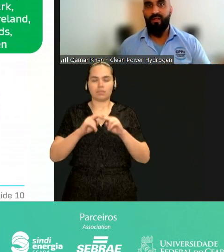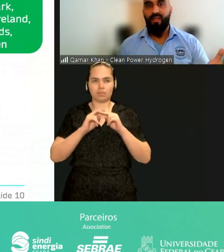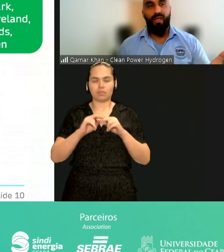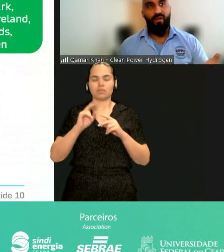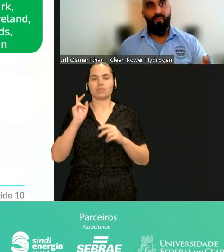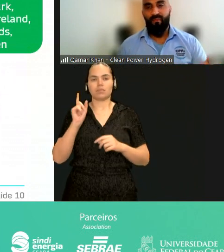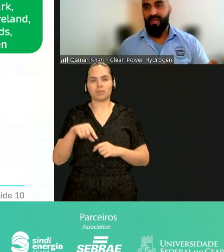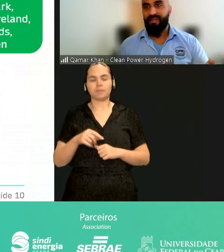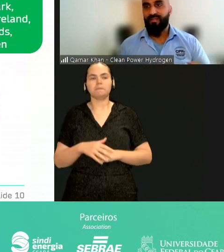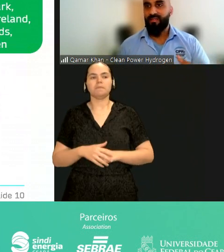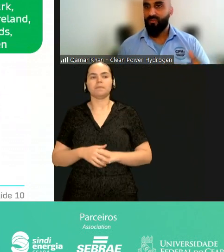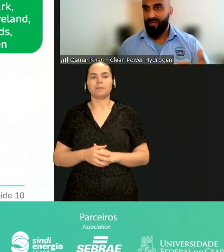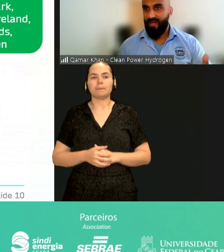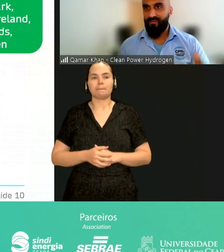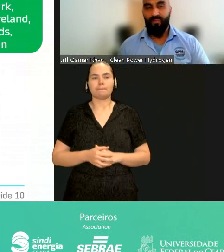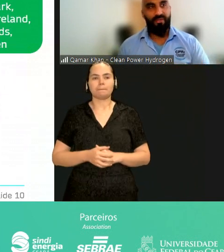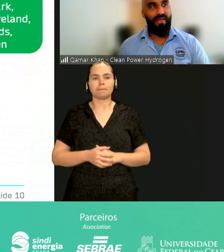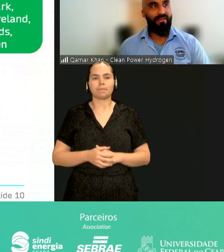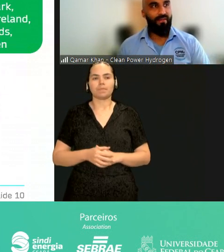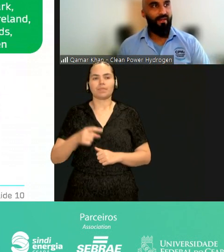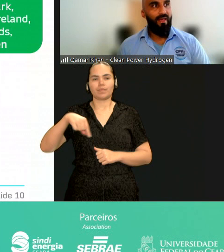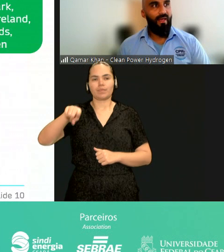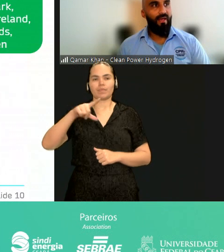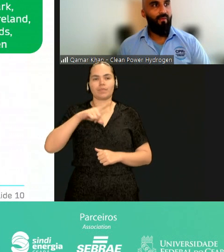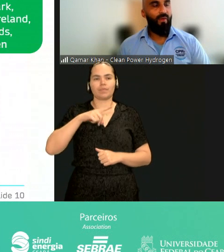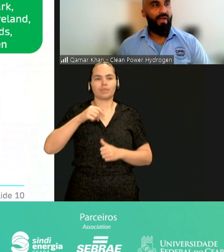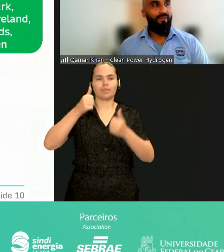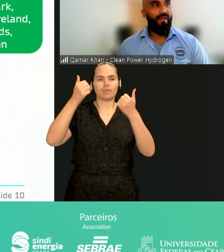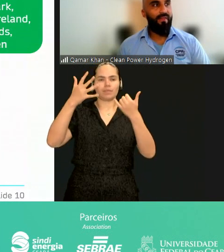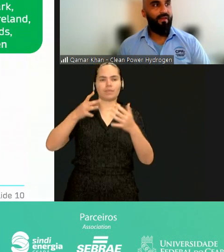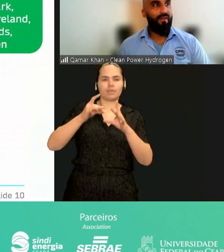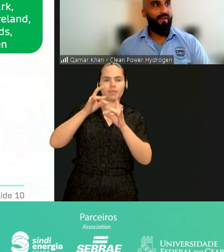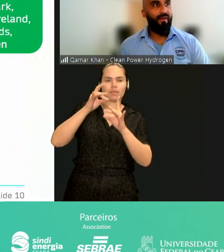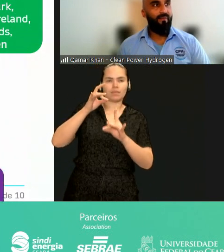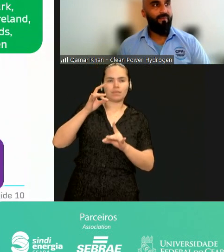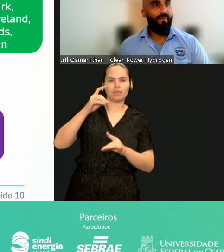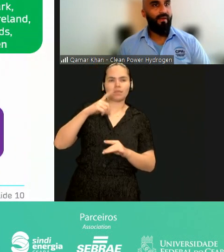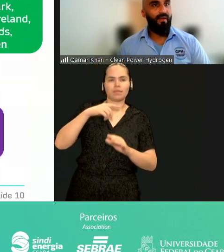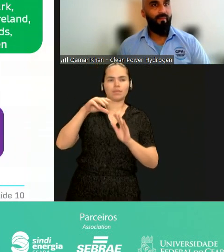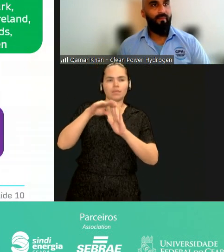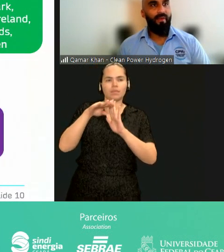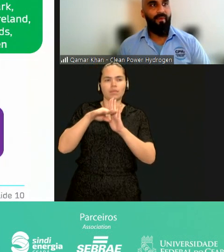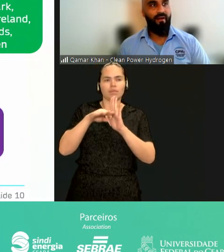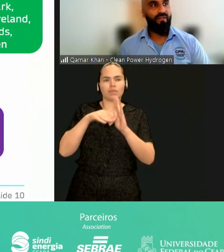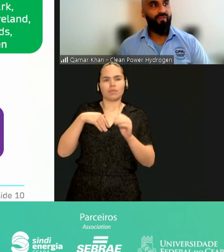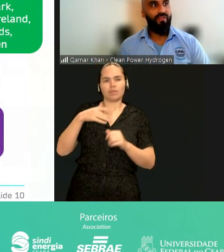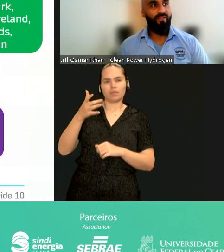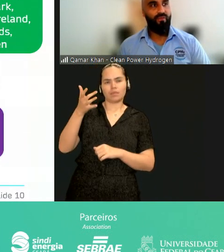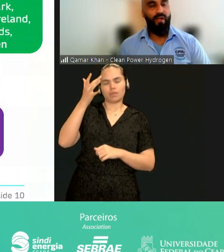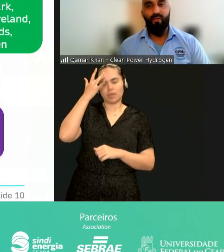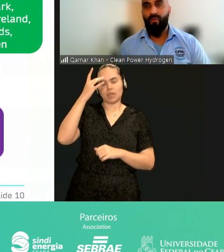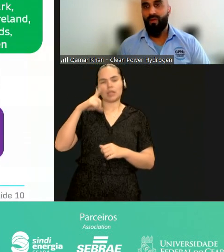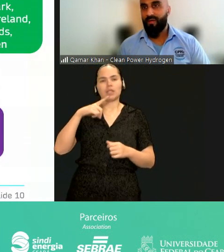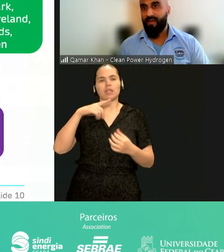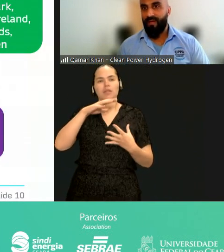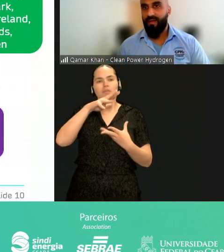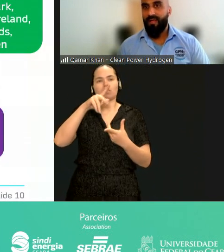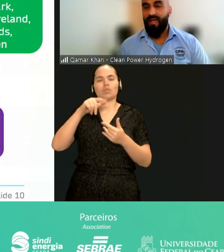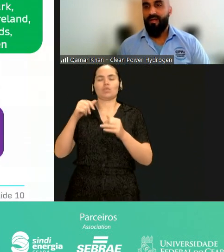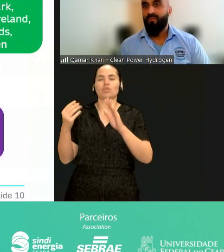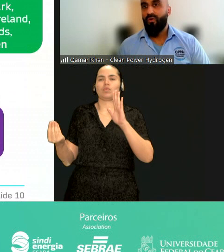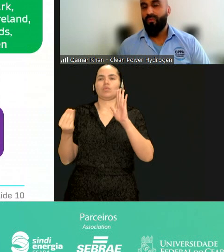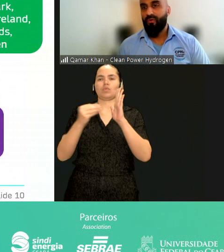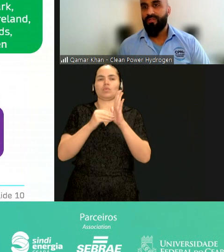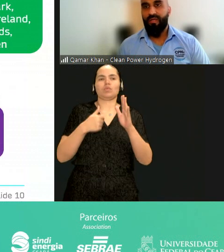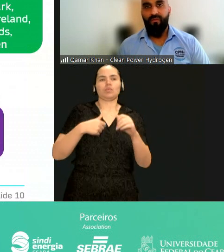got a number of patents in it, so we have to protect it. We have it in the Americas region as well, and we're looking at